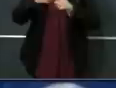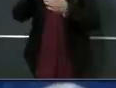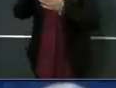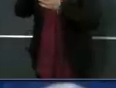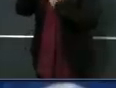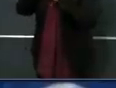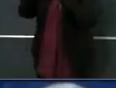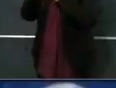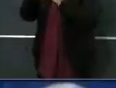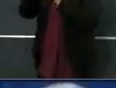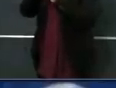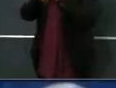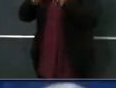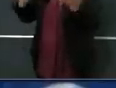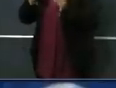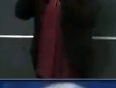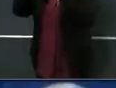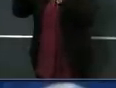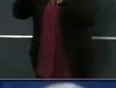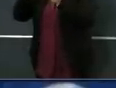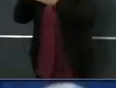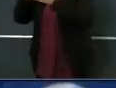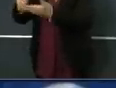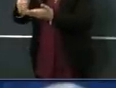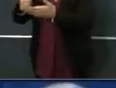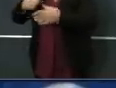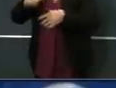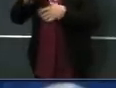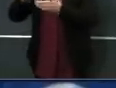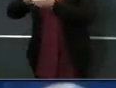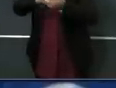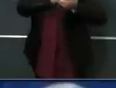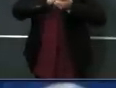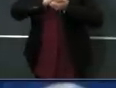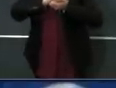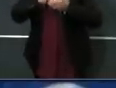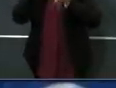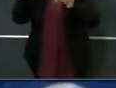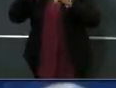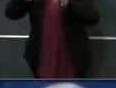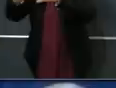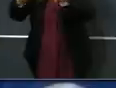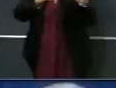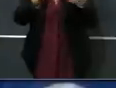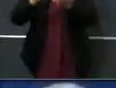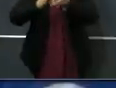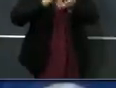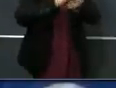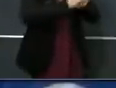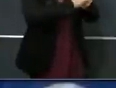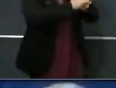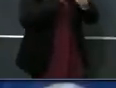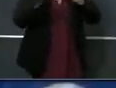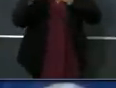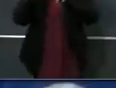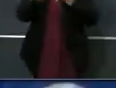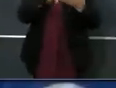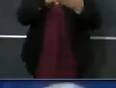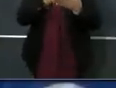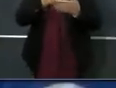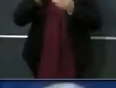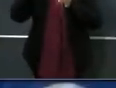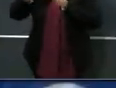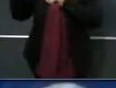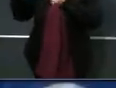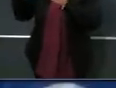Board, all of those individuals, and there are many others that we could have listed. I want to also express gratitude. This was a 2-week